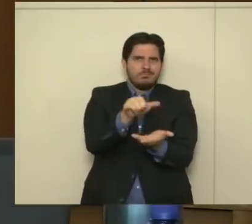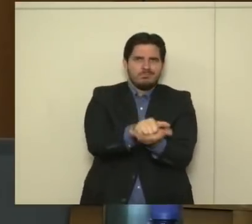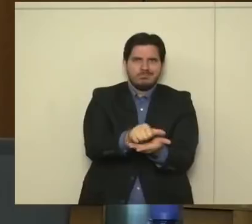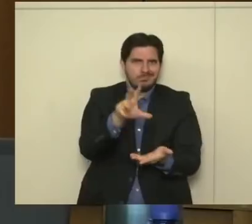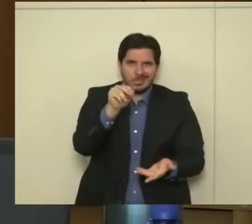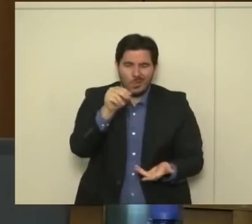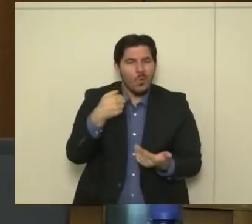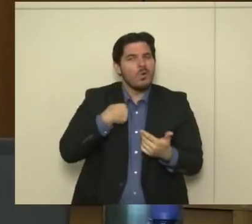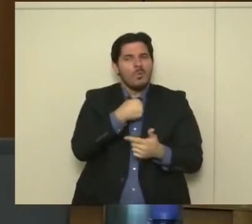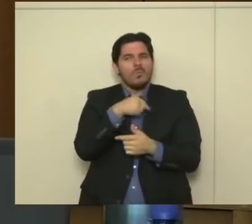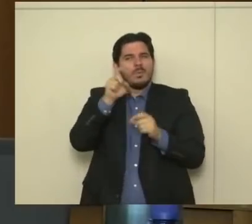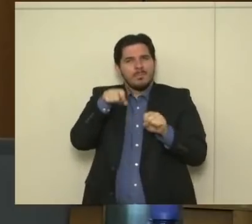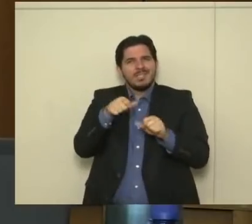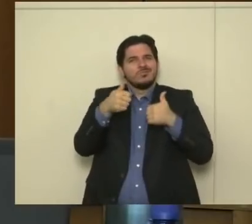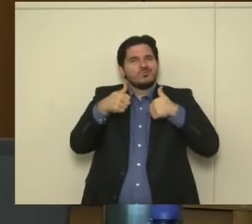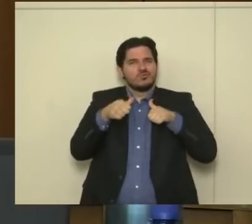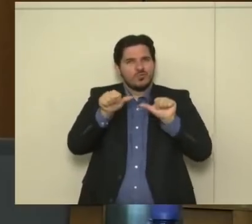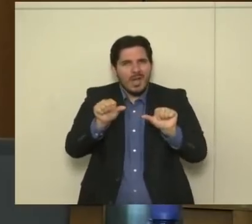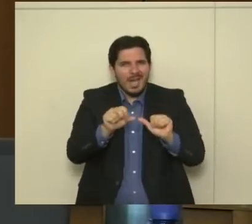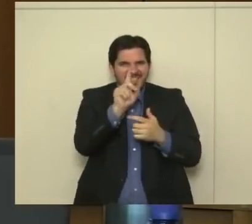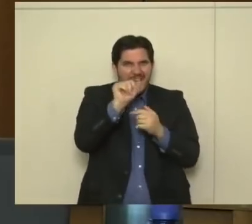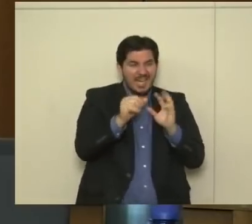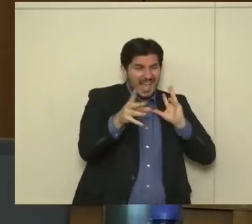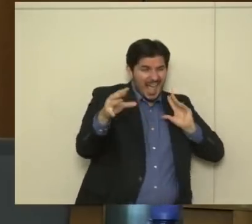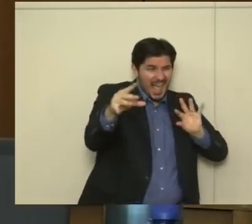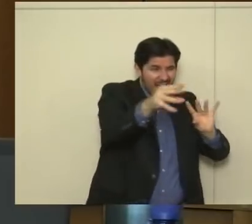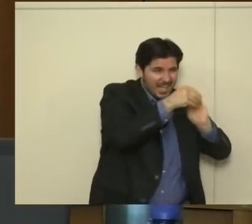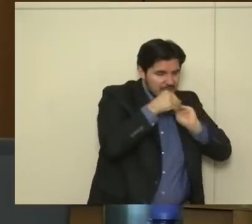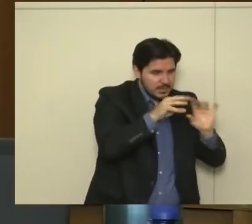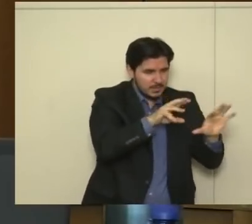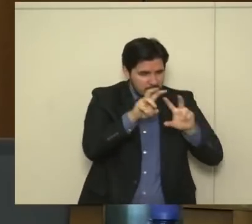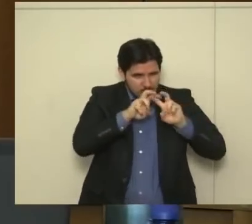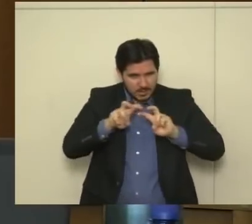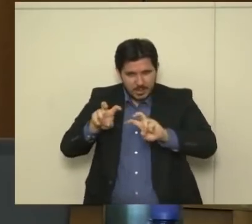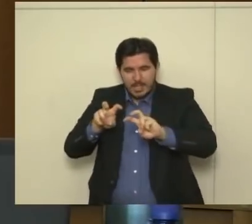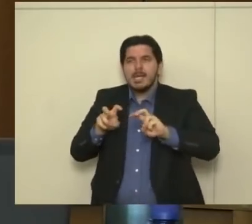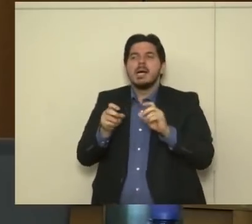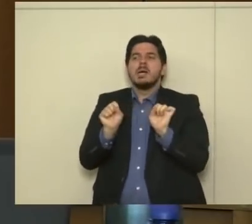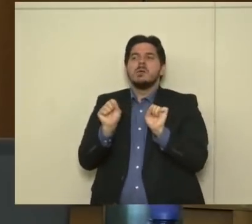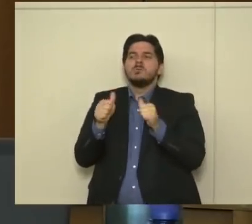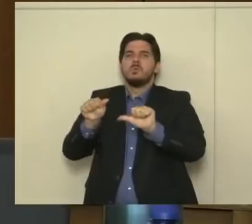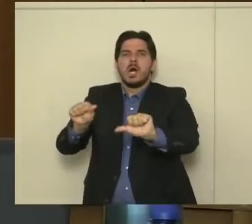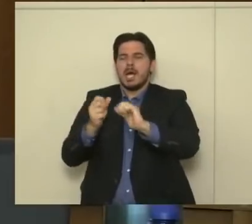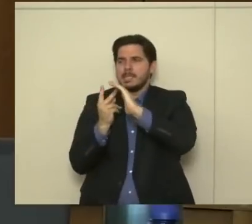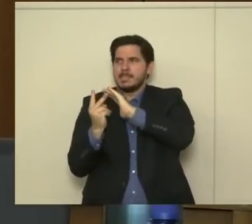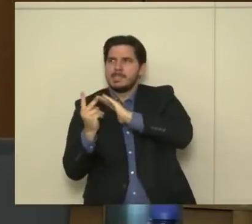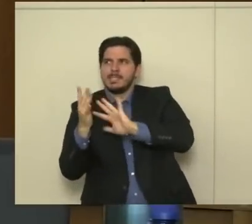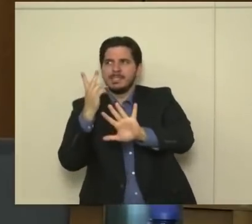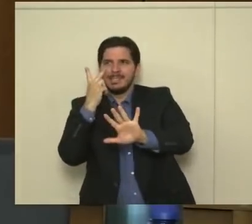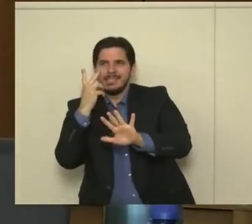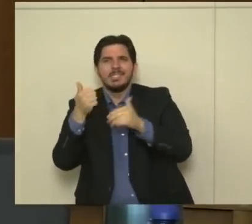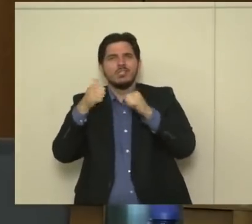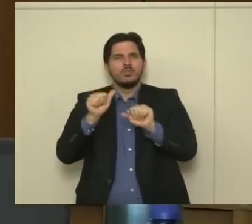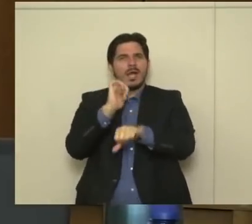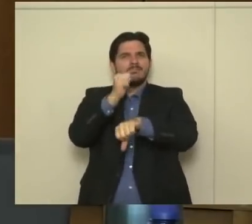But that is the way we'll operationalize it on that longer trend, so schools aren't being yo-yoed back and forth.